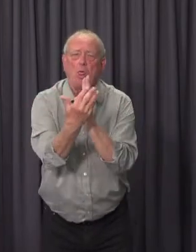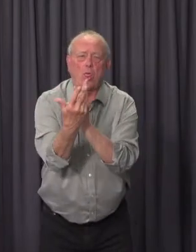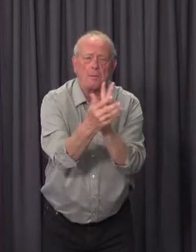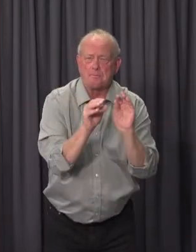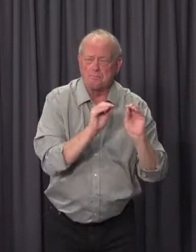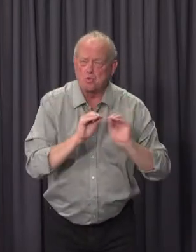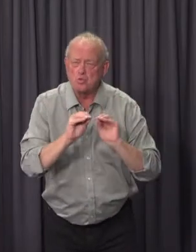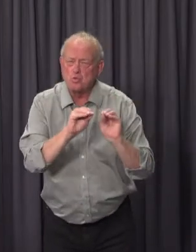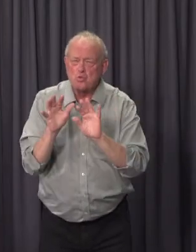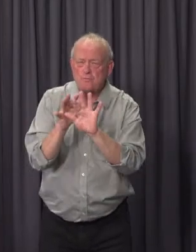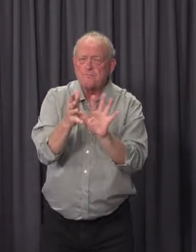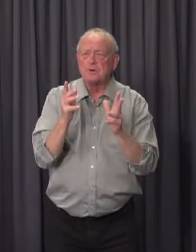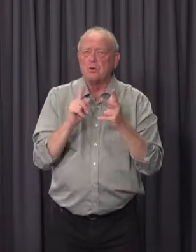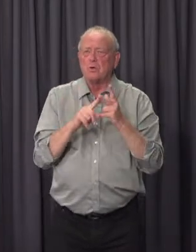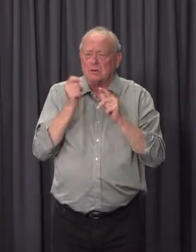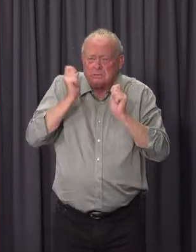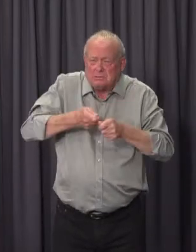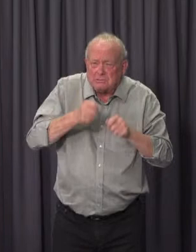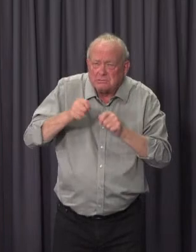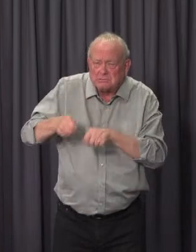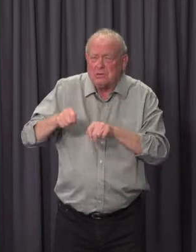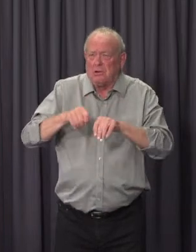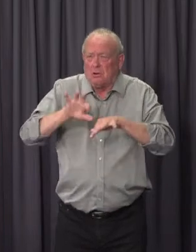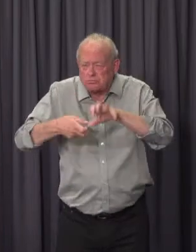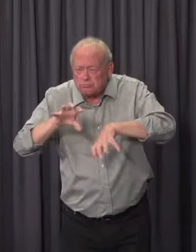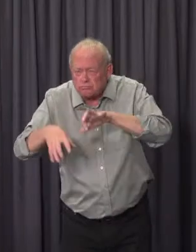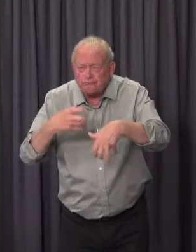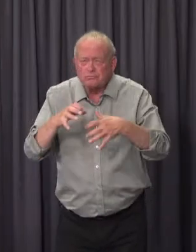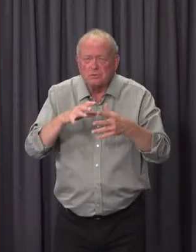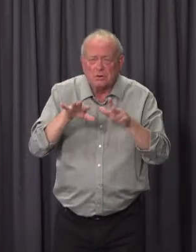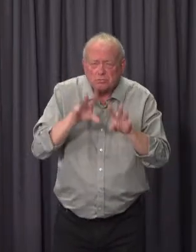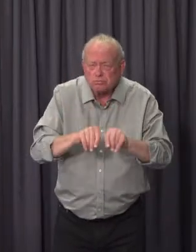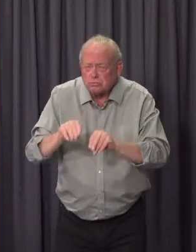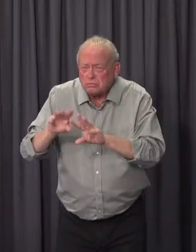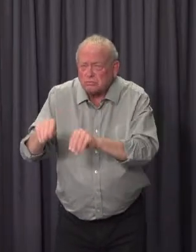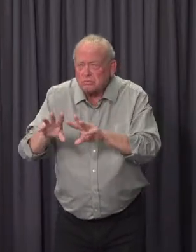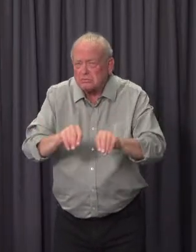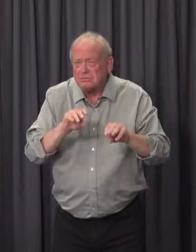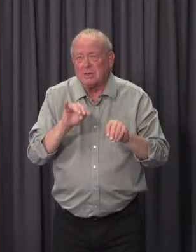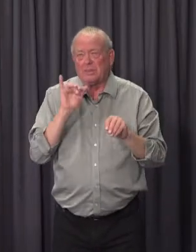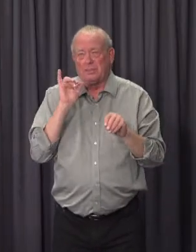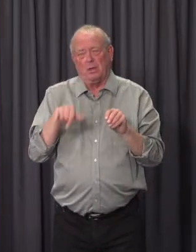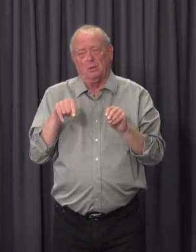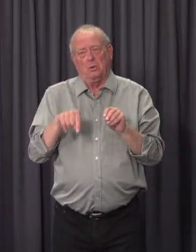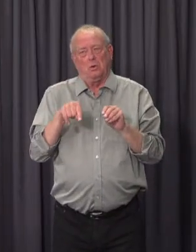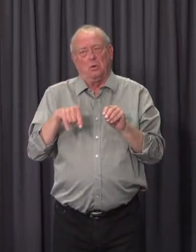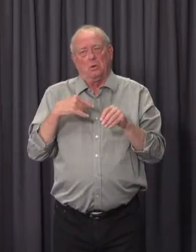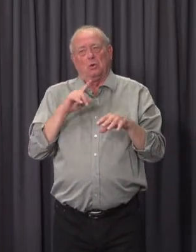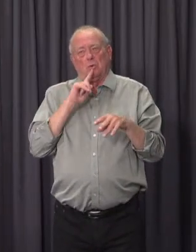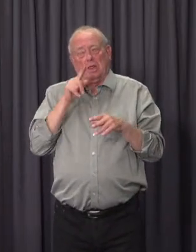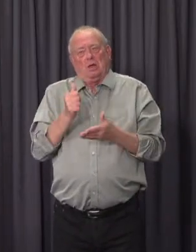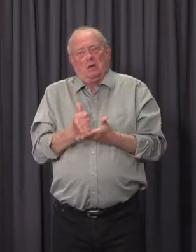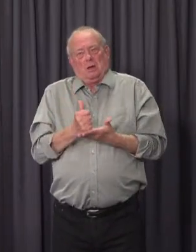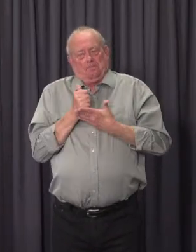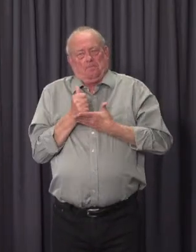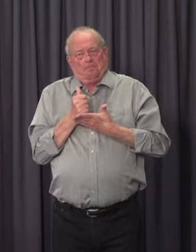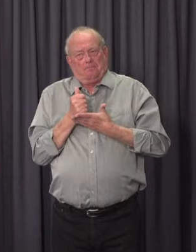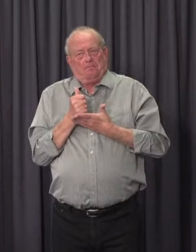up. And so I think that's the work that in the long term makes a difference on how the fire is going to